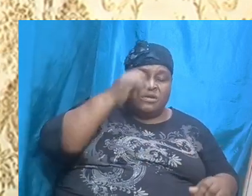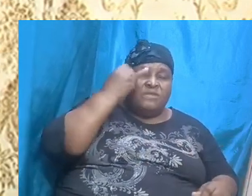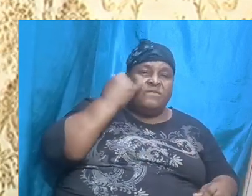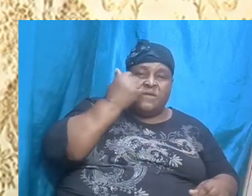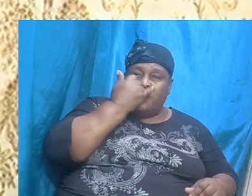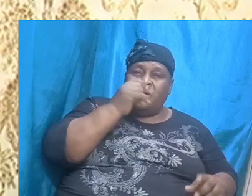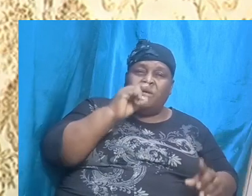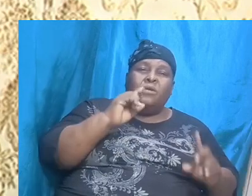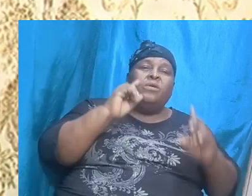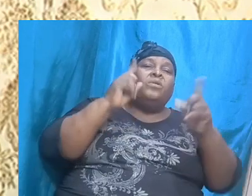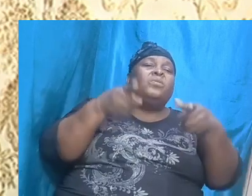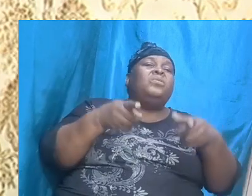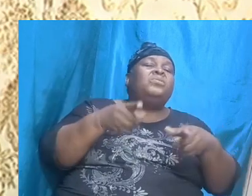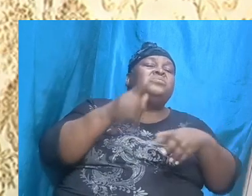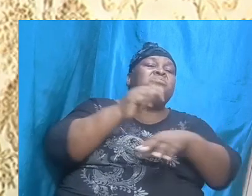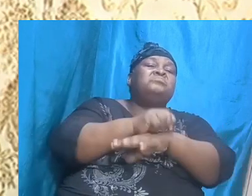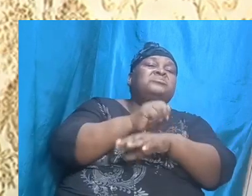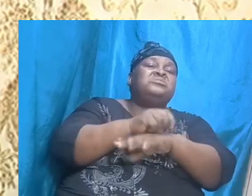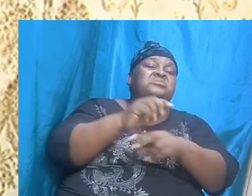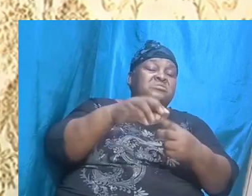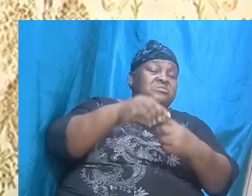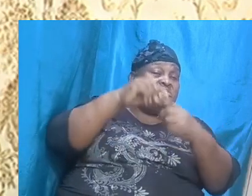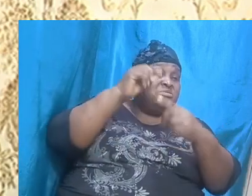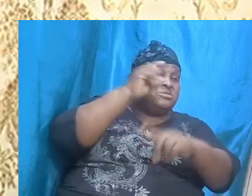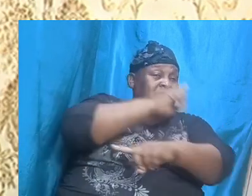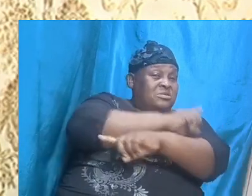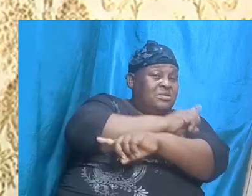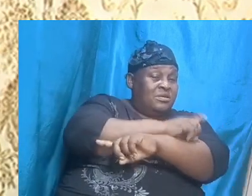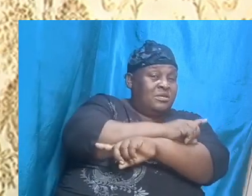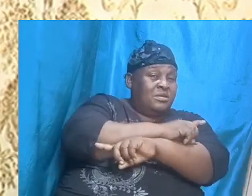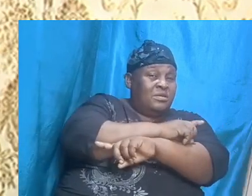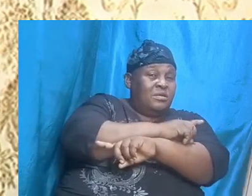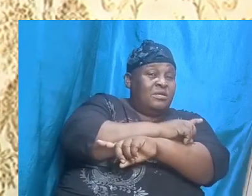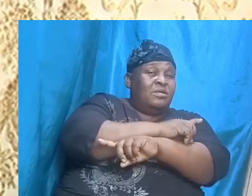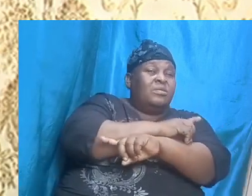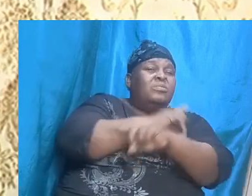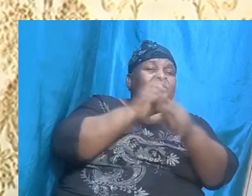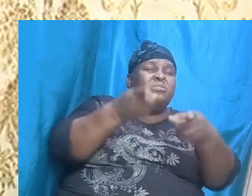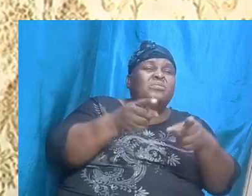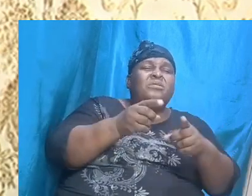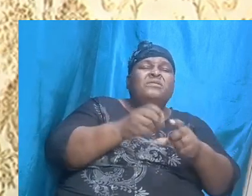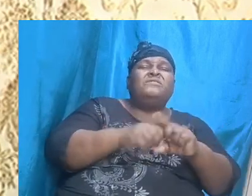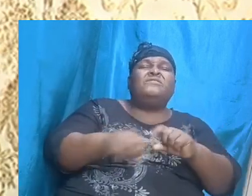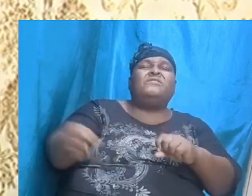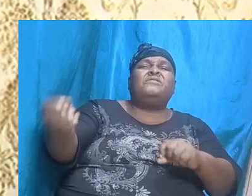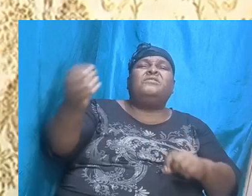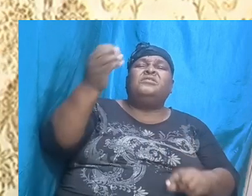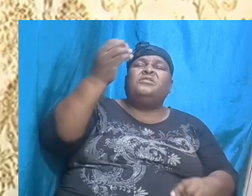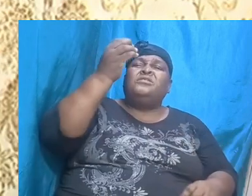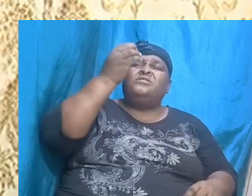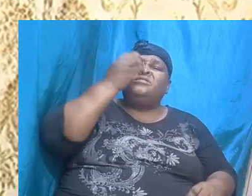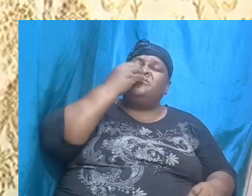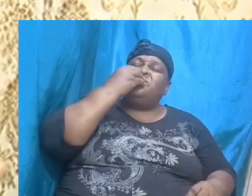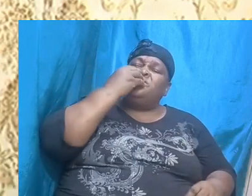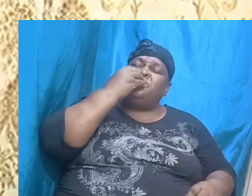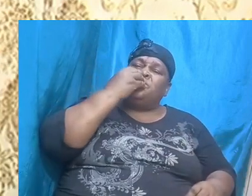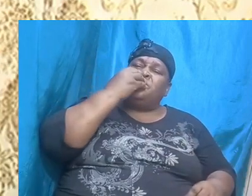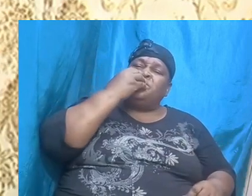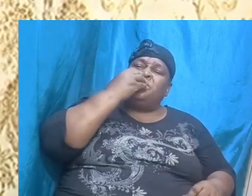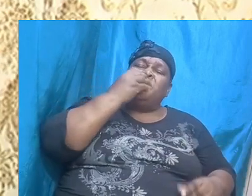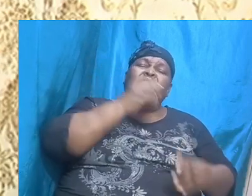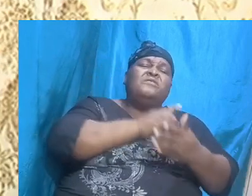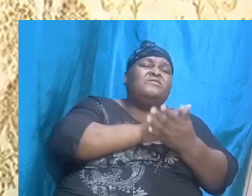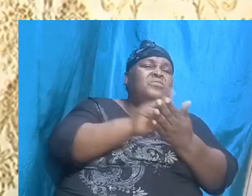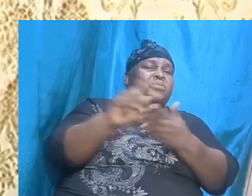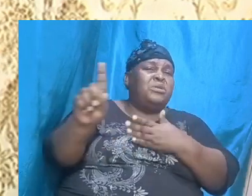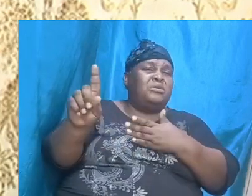temple on particular days, especially they were going up for the Passover, or they were going up for the Feast of Weeks,